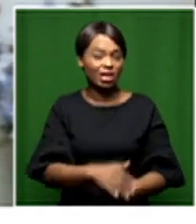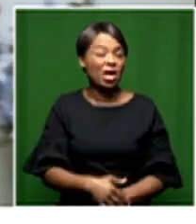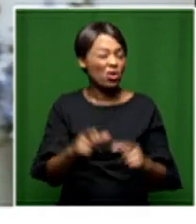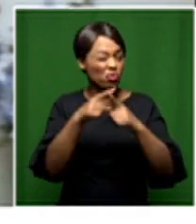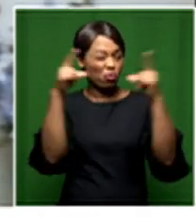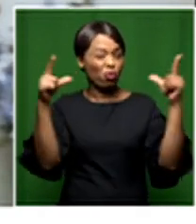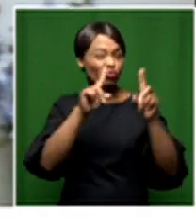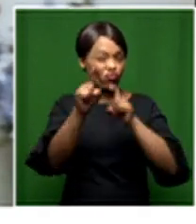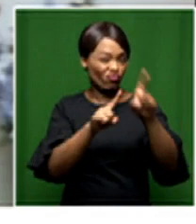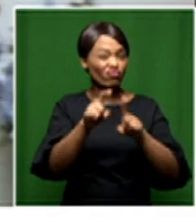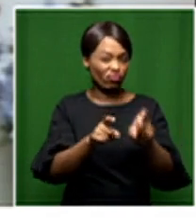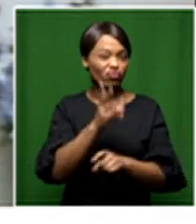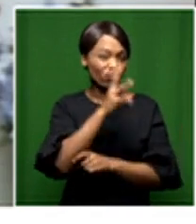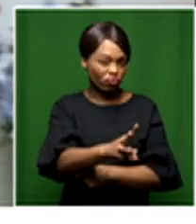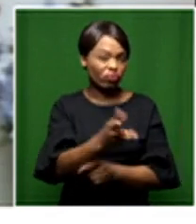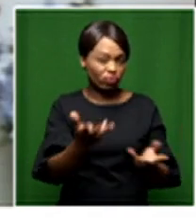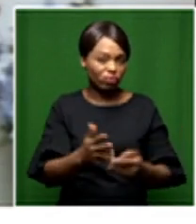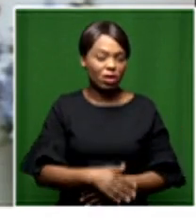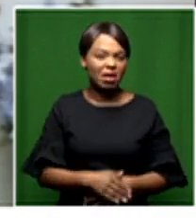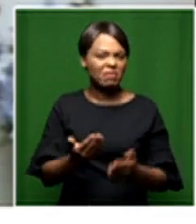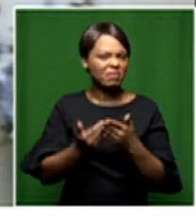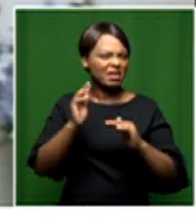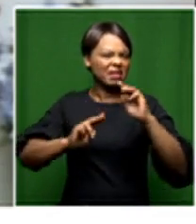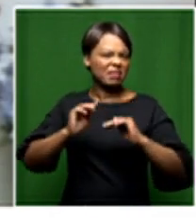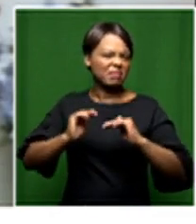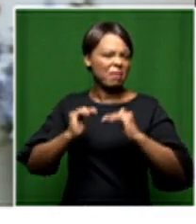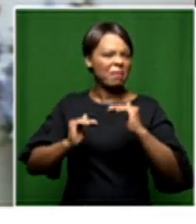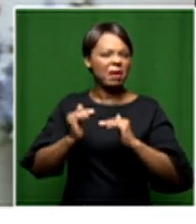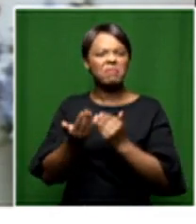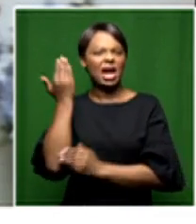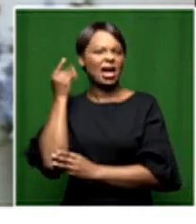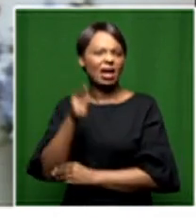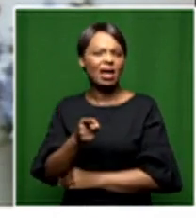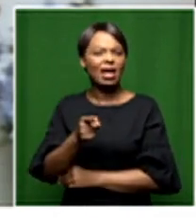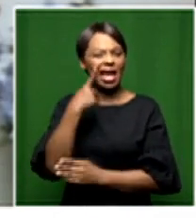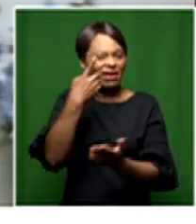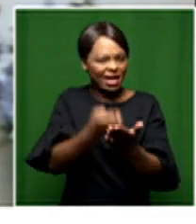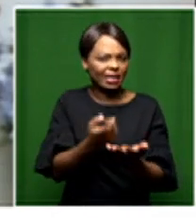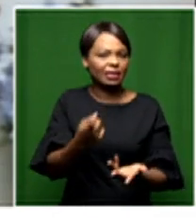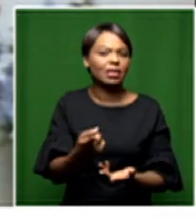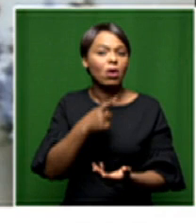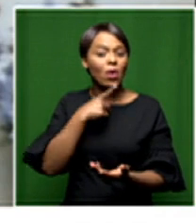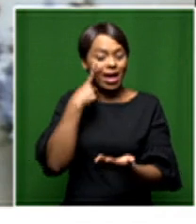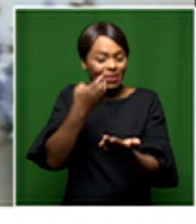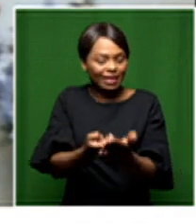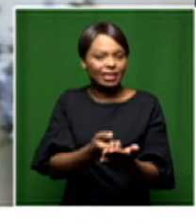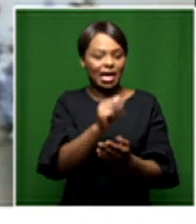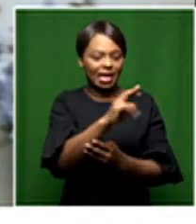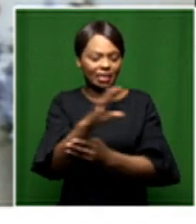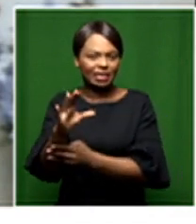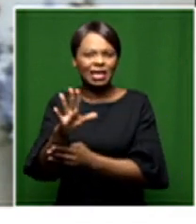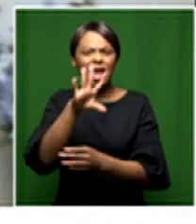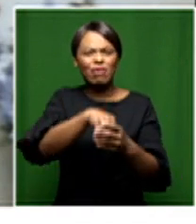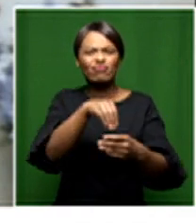question marks by all indications given previous sets of evidence at the commission that the ANC will be implicated